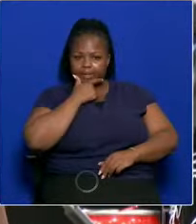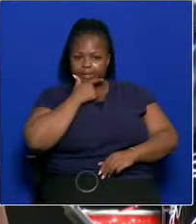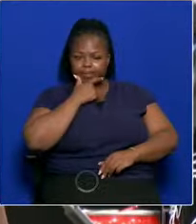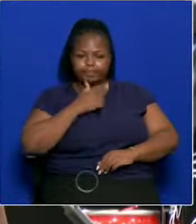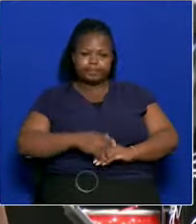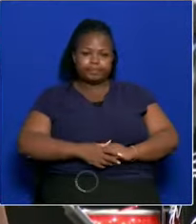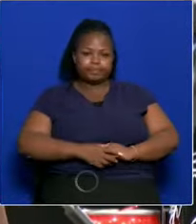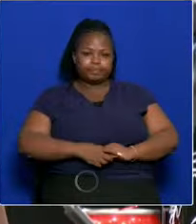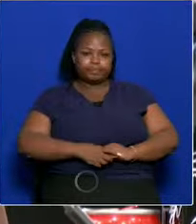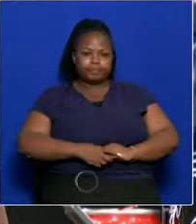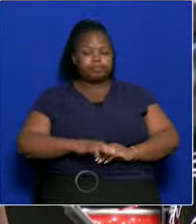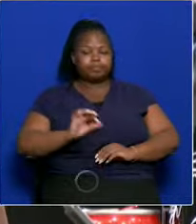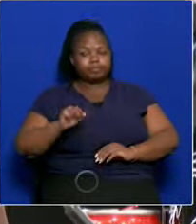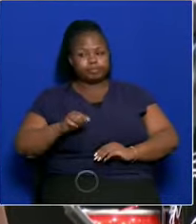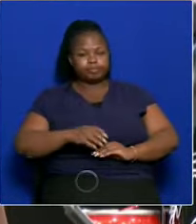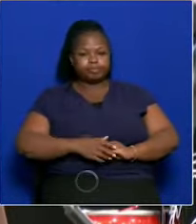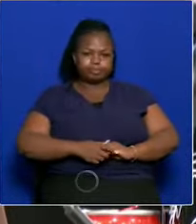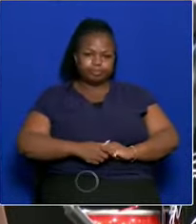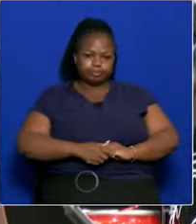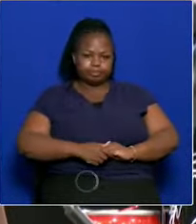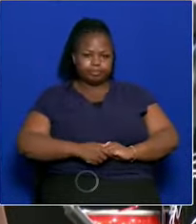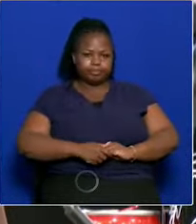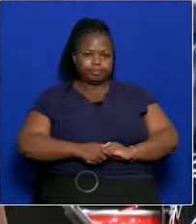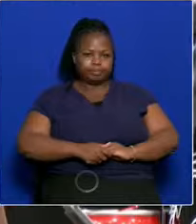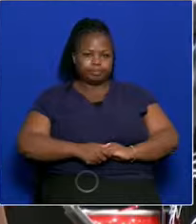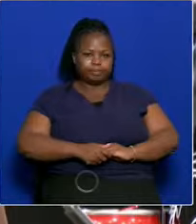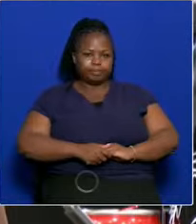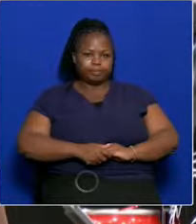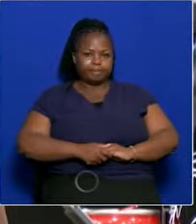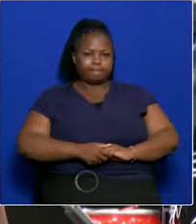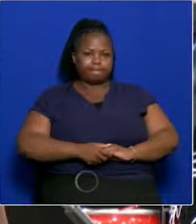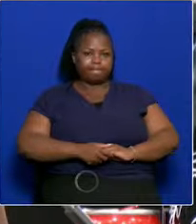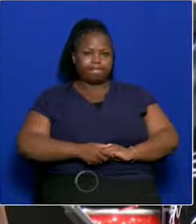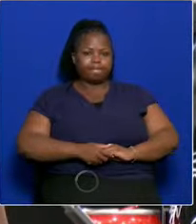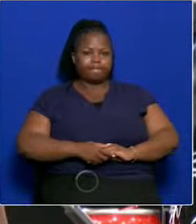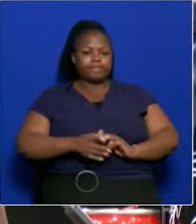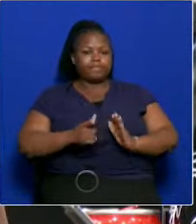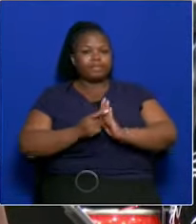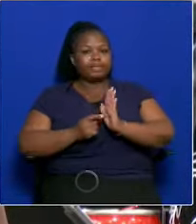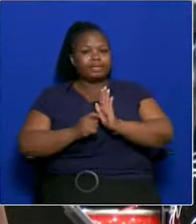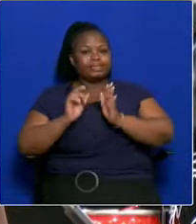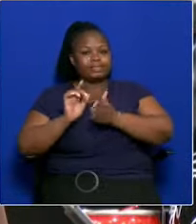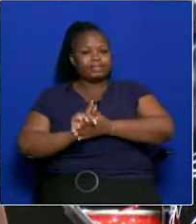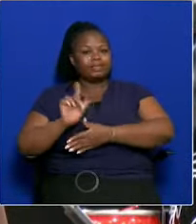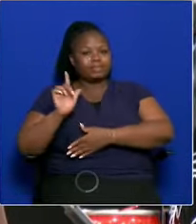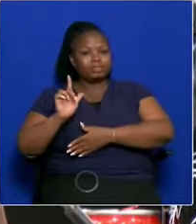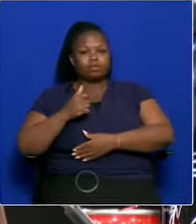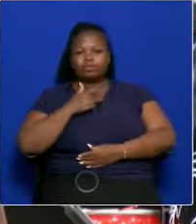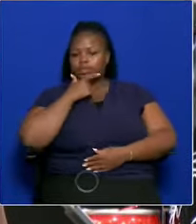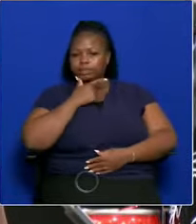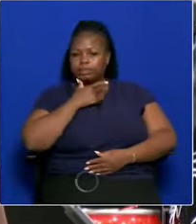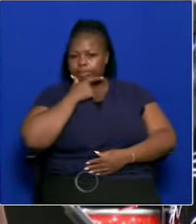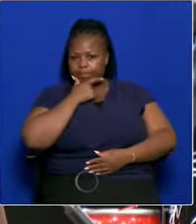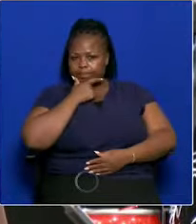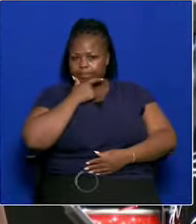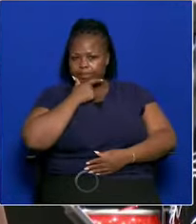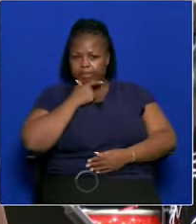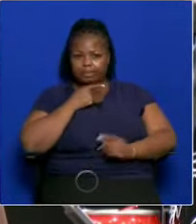Yes. And by the 17th of December, he was suing